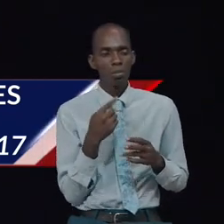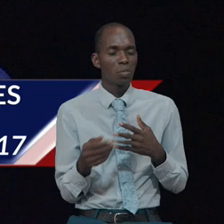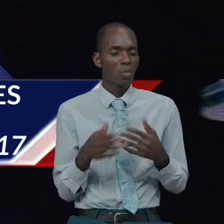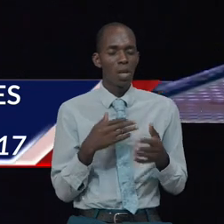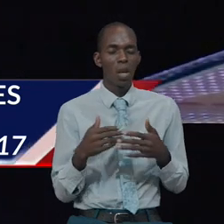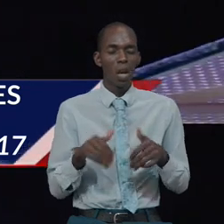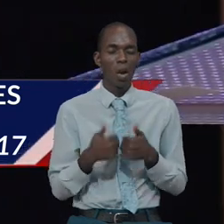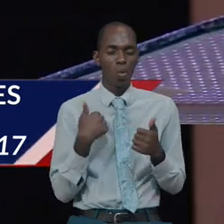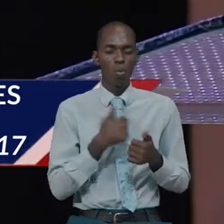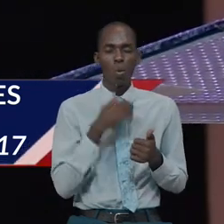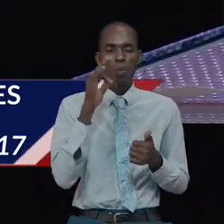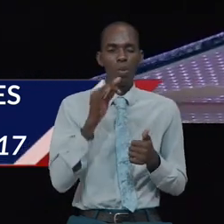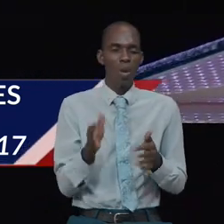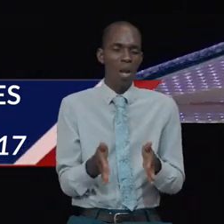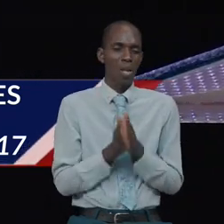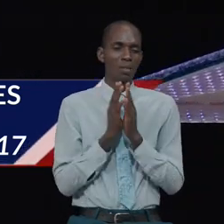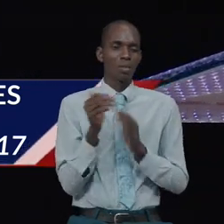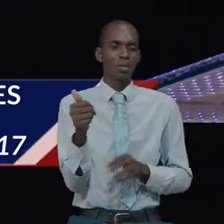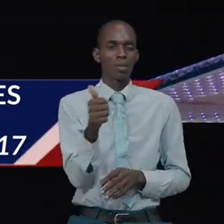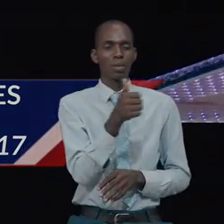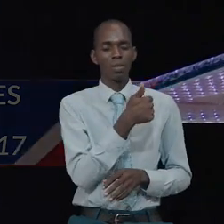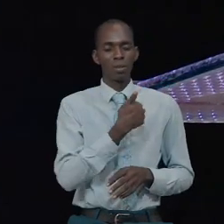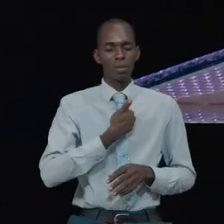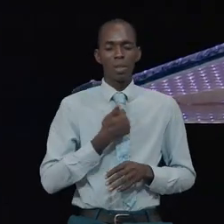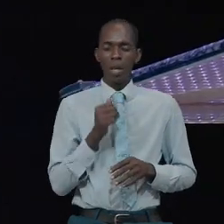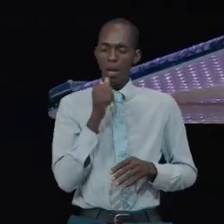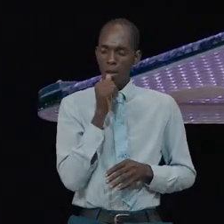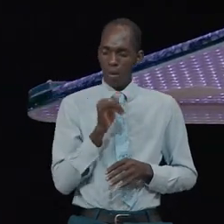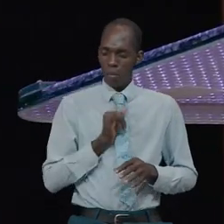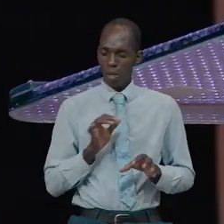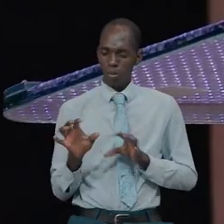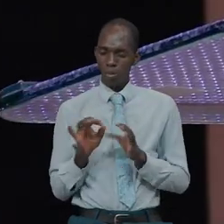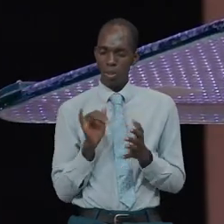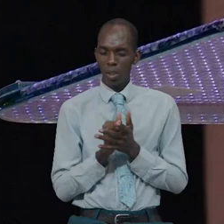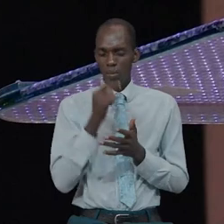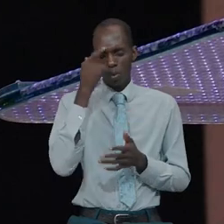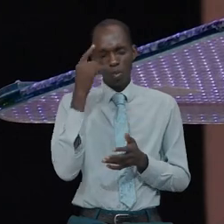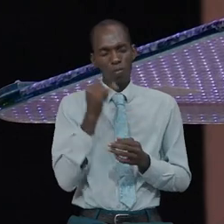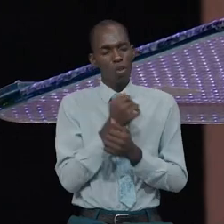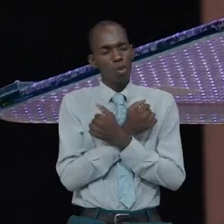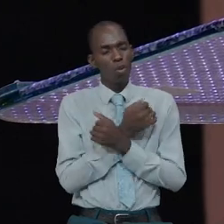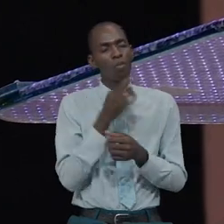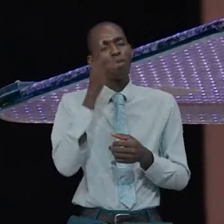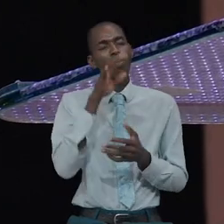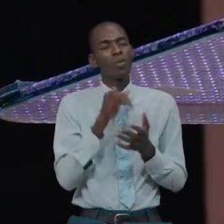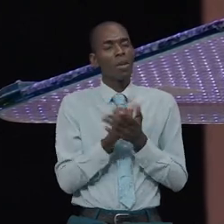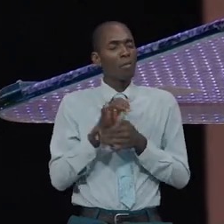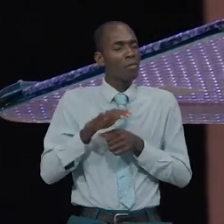we ask ourselves, am I doing that because of the love of God that fills my